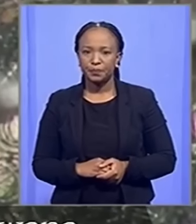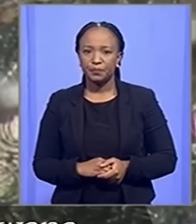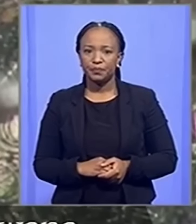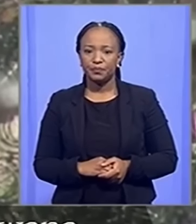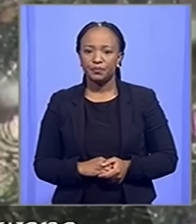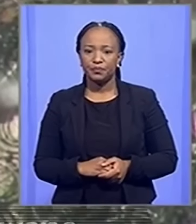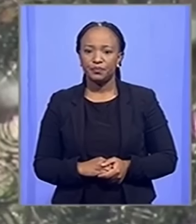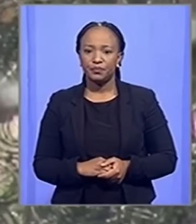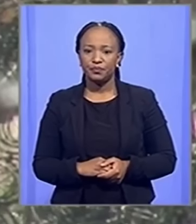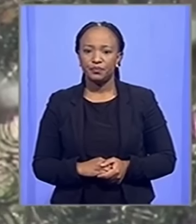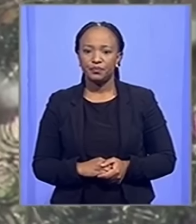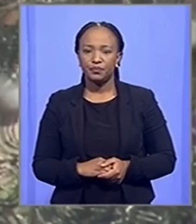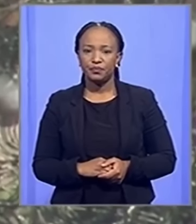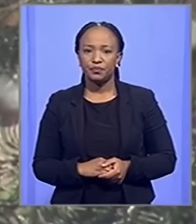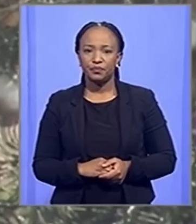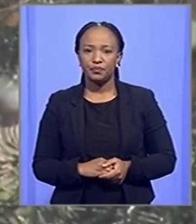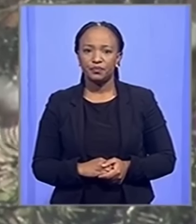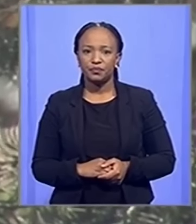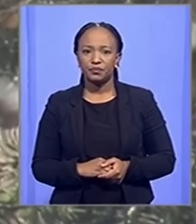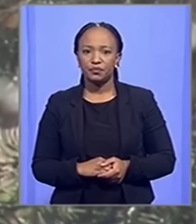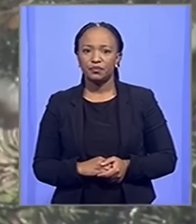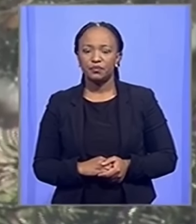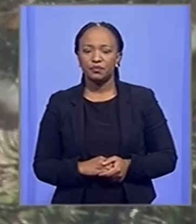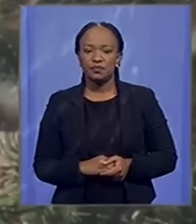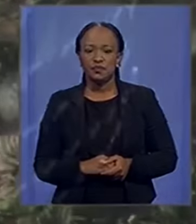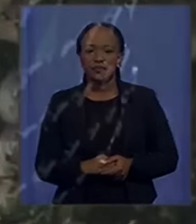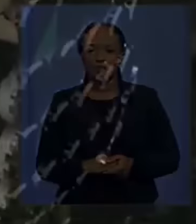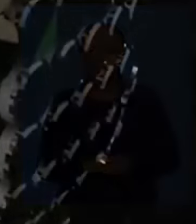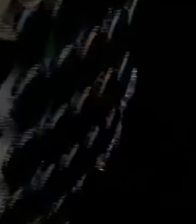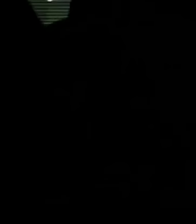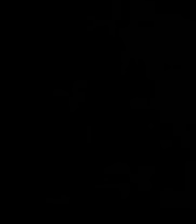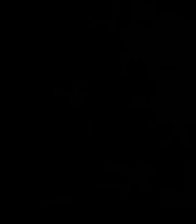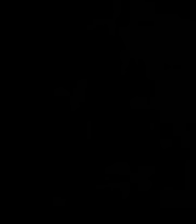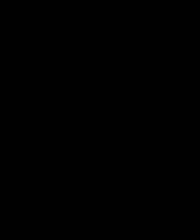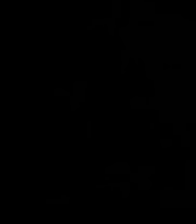gau, SABC News, Rustenburg.